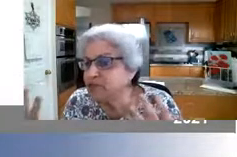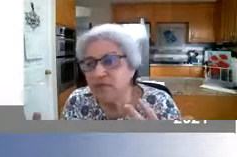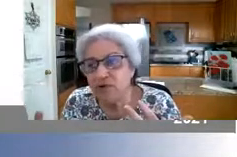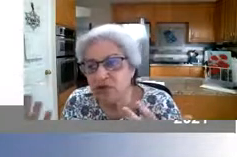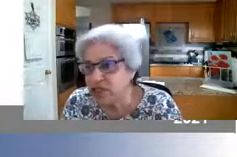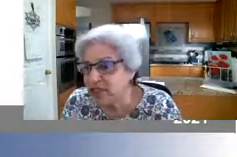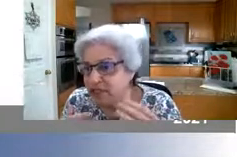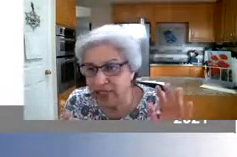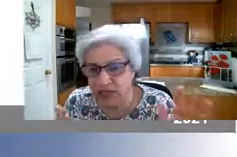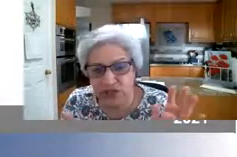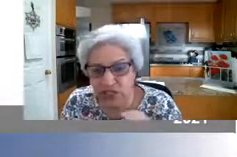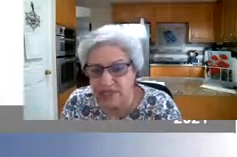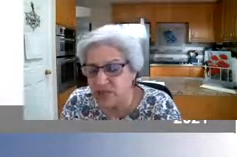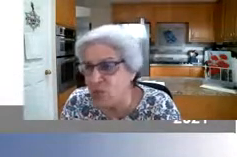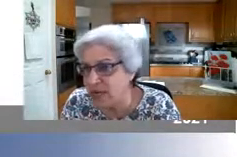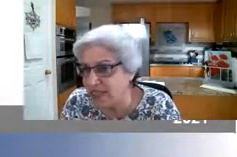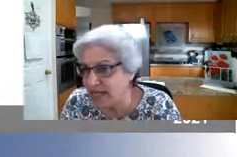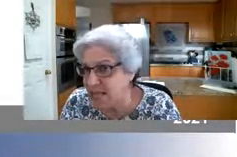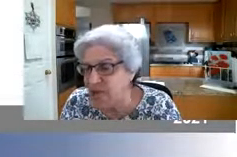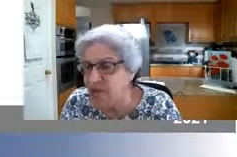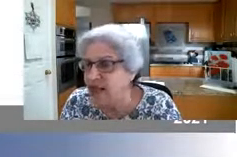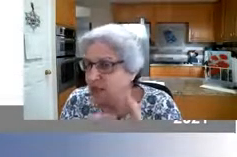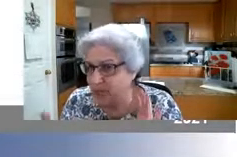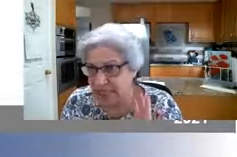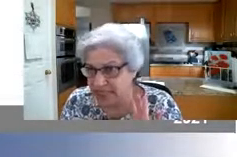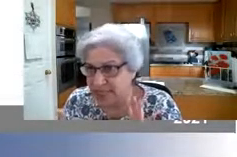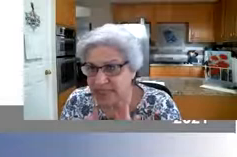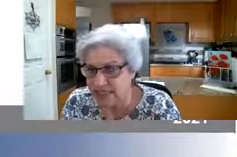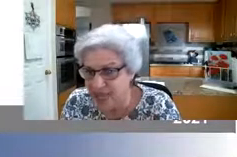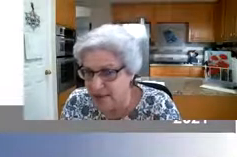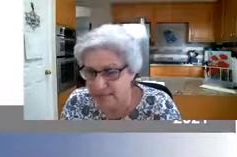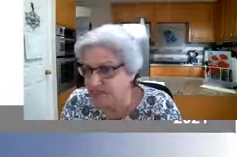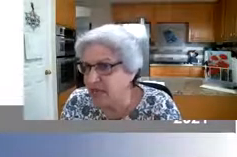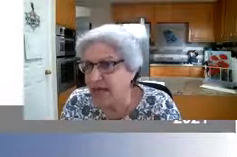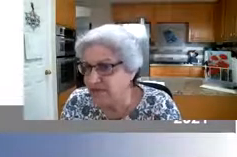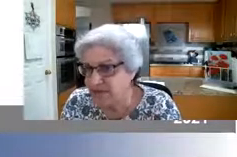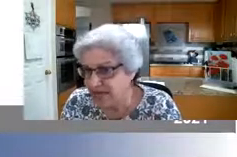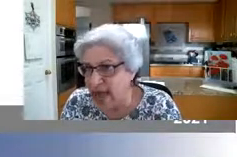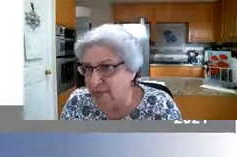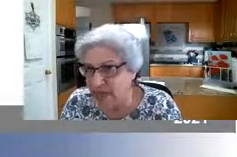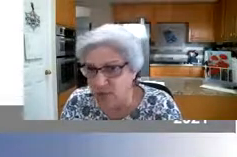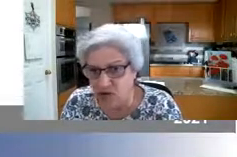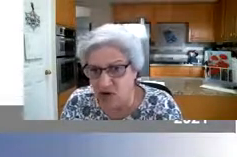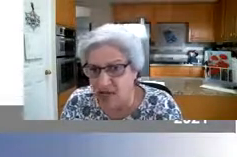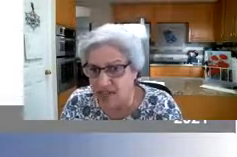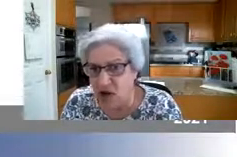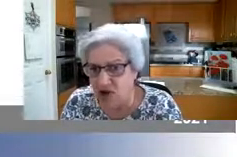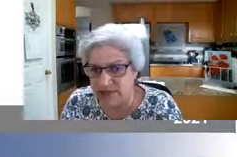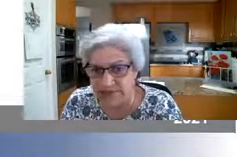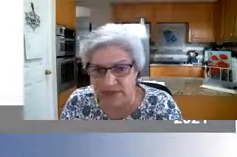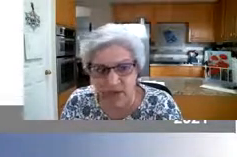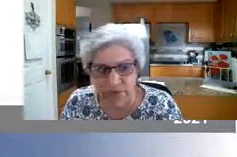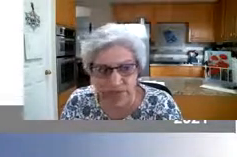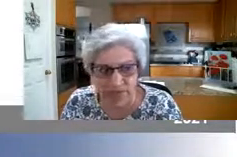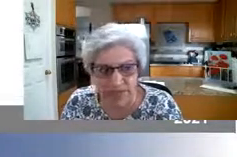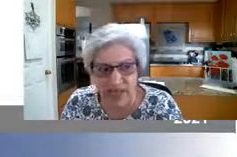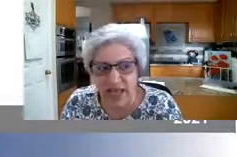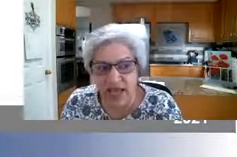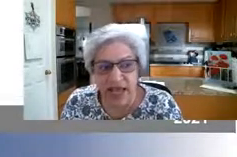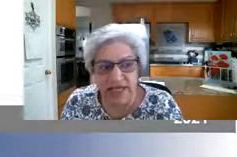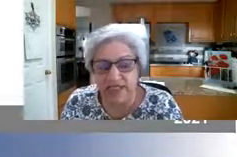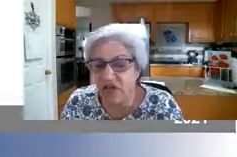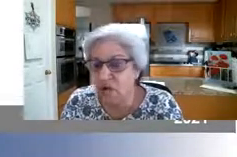Again, I'm using Moderna here just as one example, but it's the same kind of thing happening across all the different